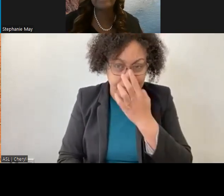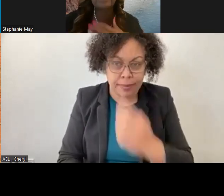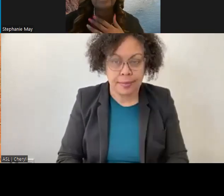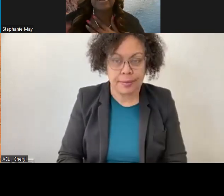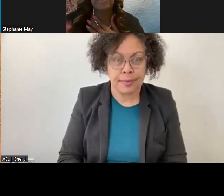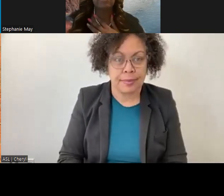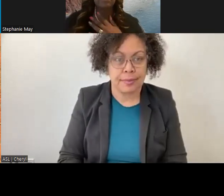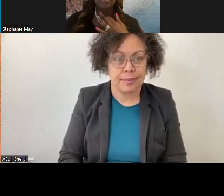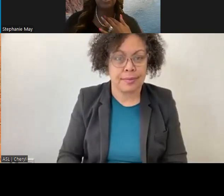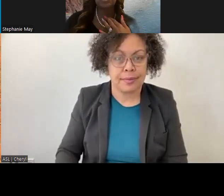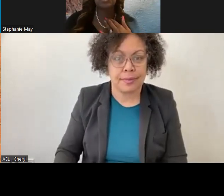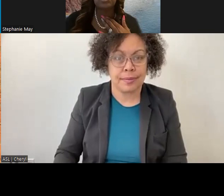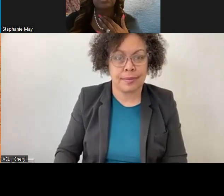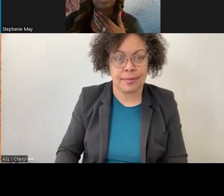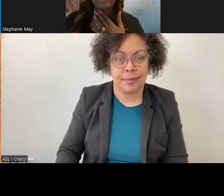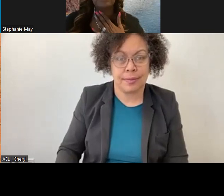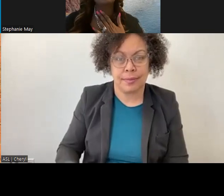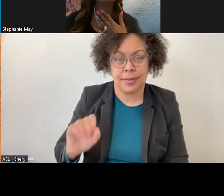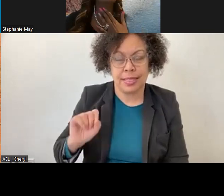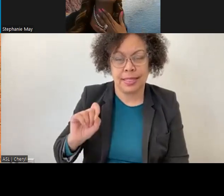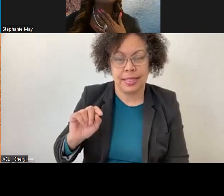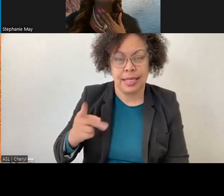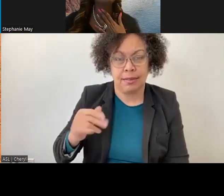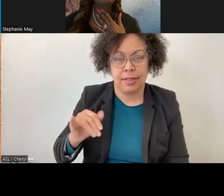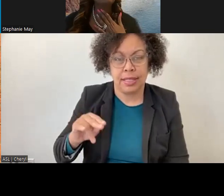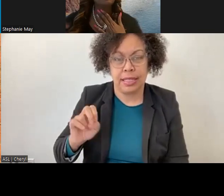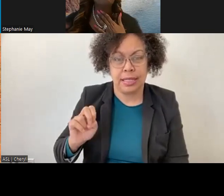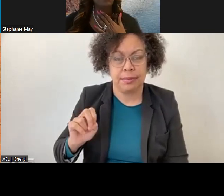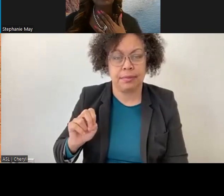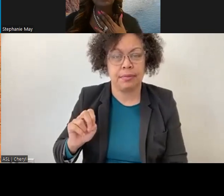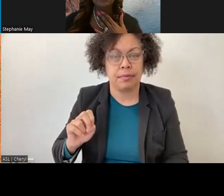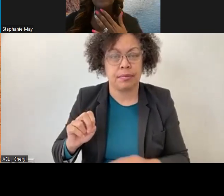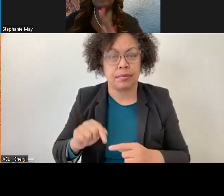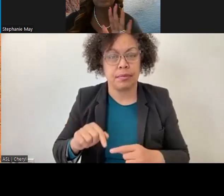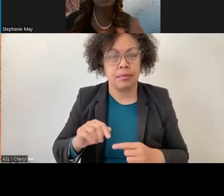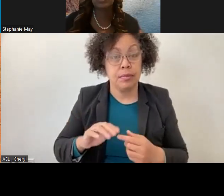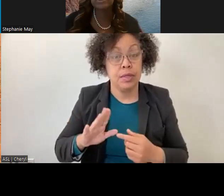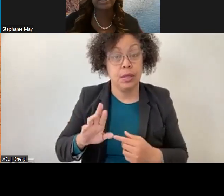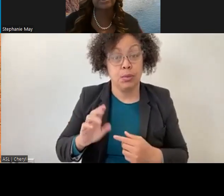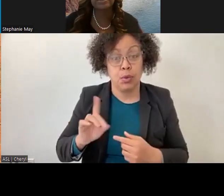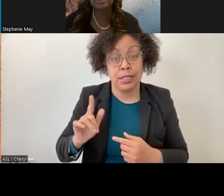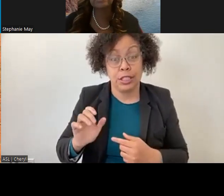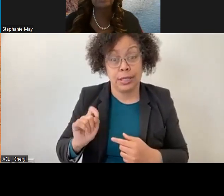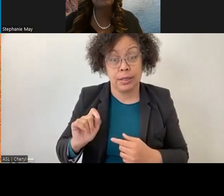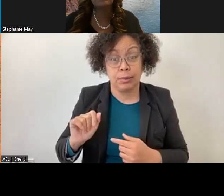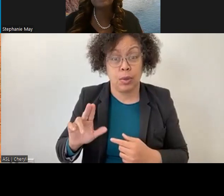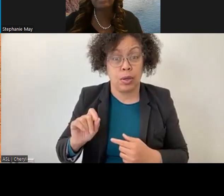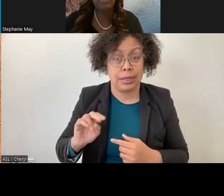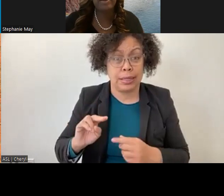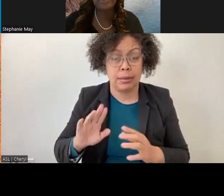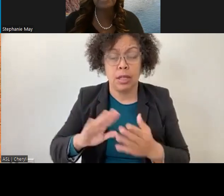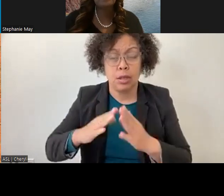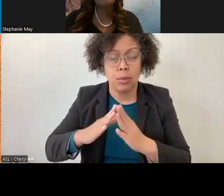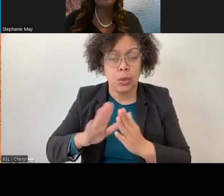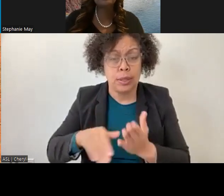And I would like to say that the Bridget Austin Community Center partners with numerous agencies, public